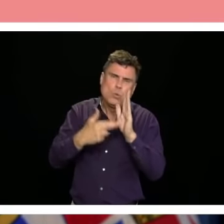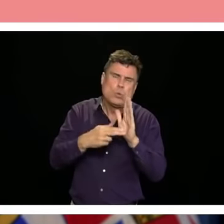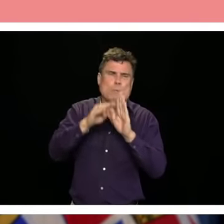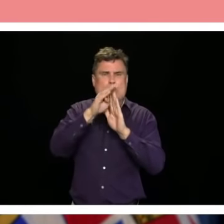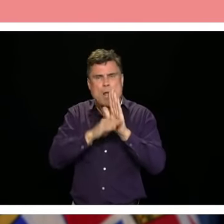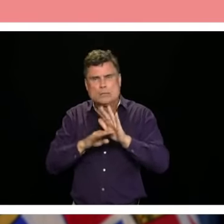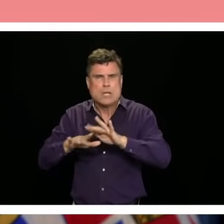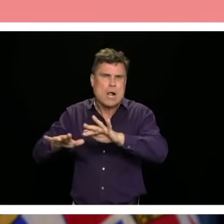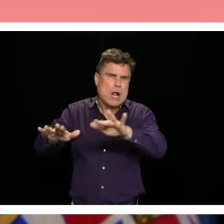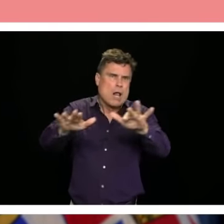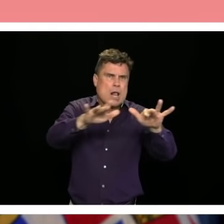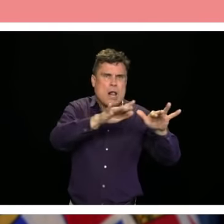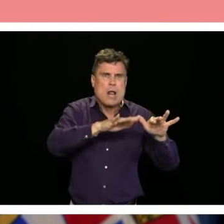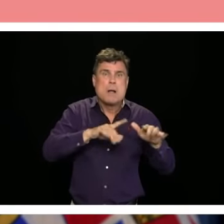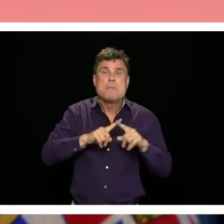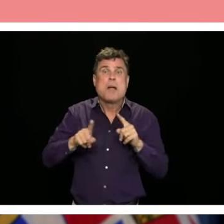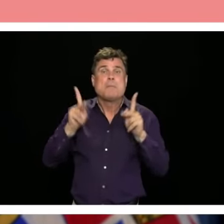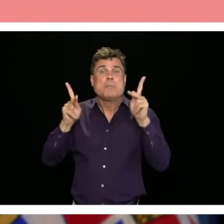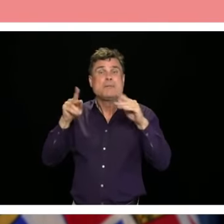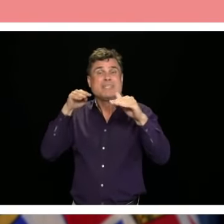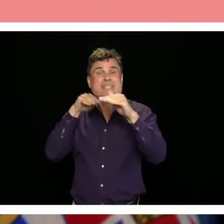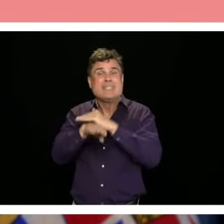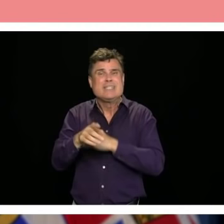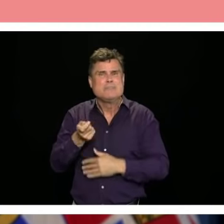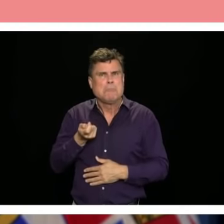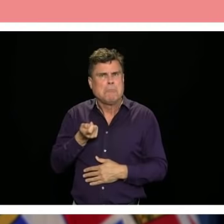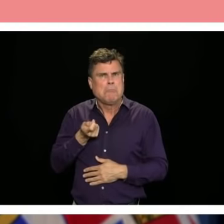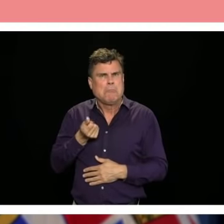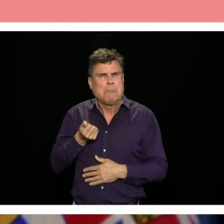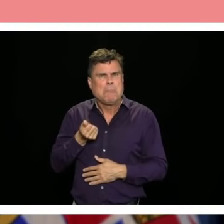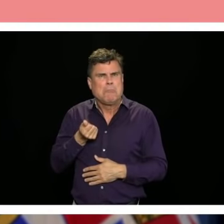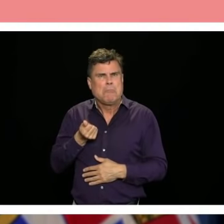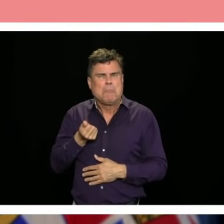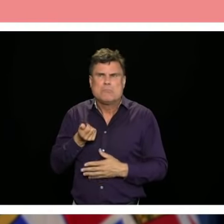seeing. Next question is from Shannon Patterson, CTV.